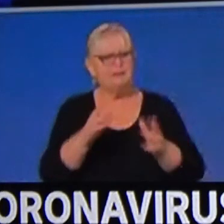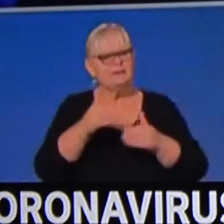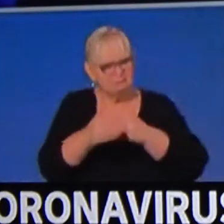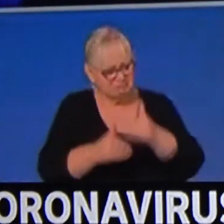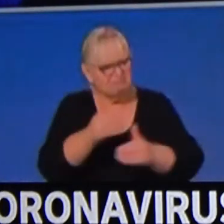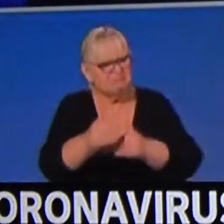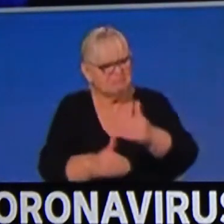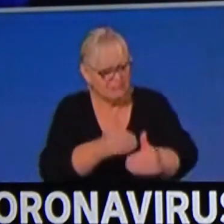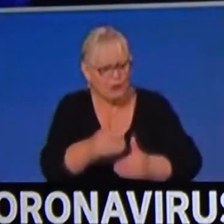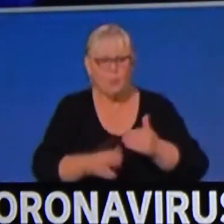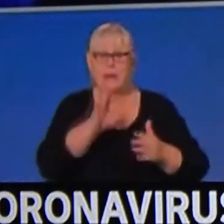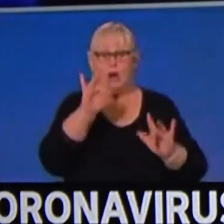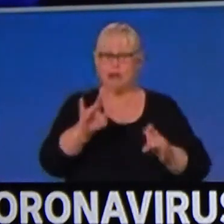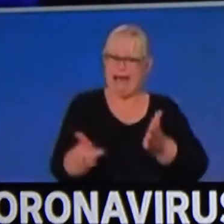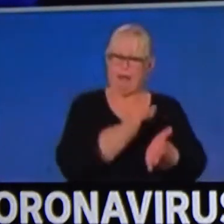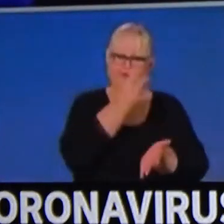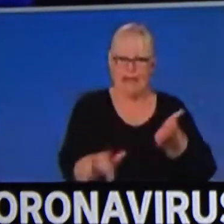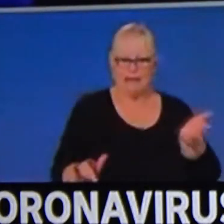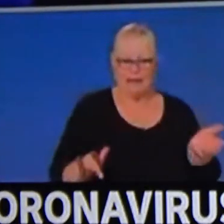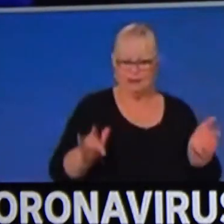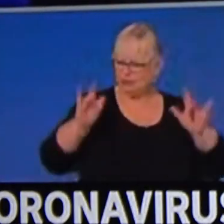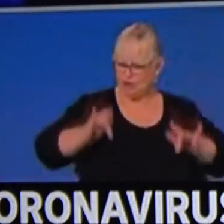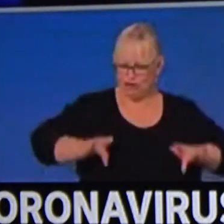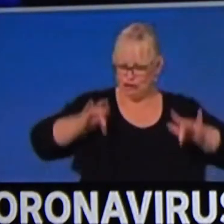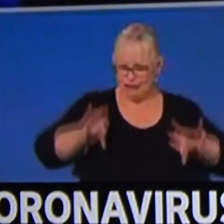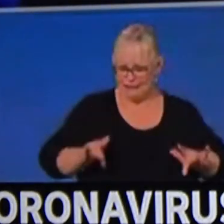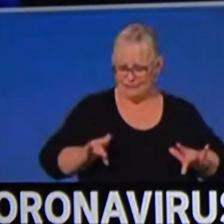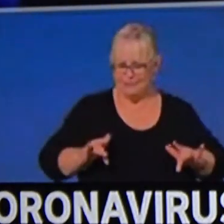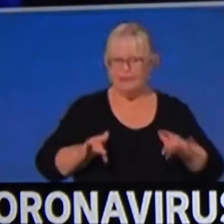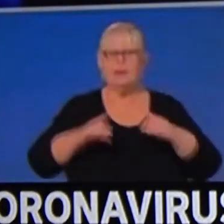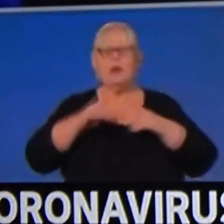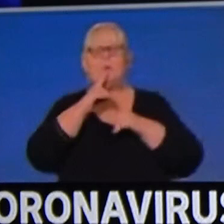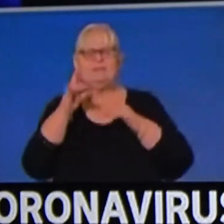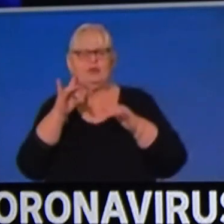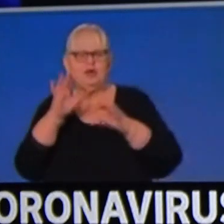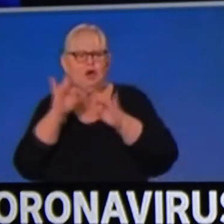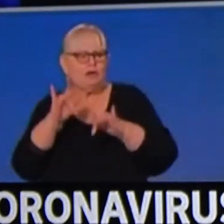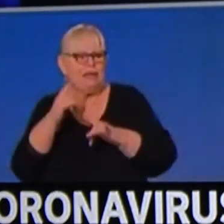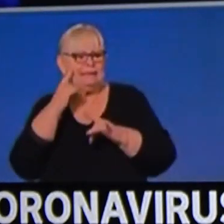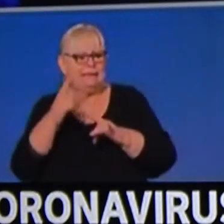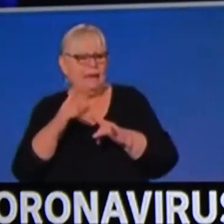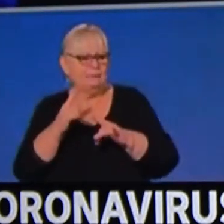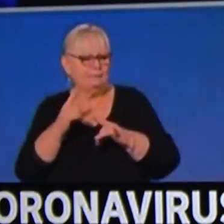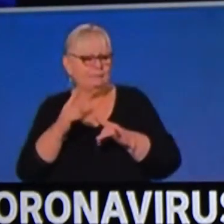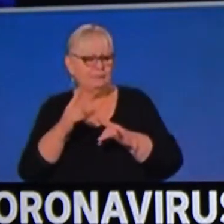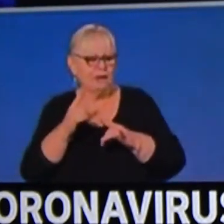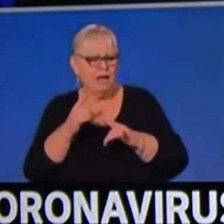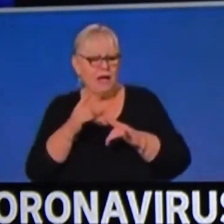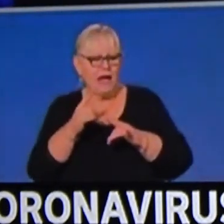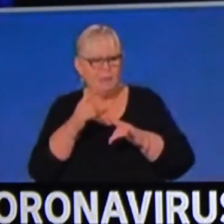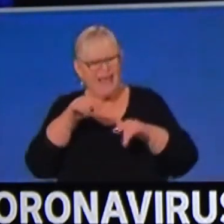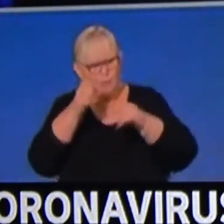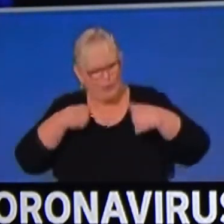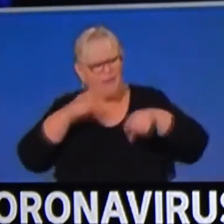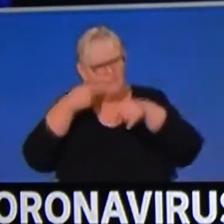are we in the other mode, which would just see some sort of herd immunity approach. These are not the approaches that we are following in